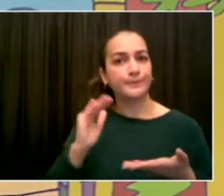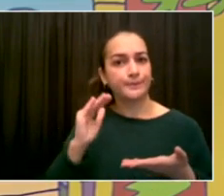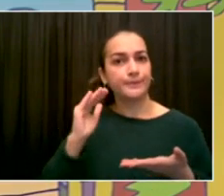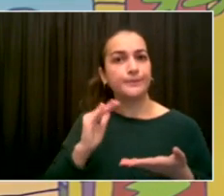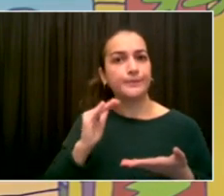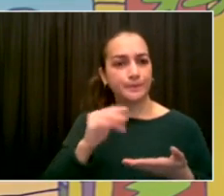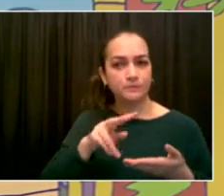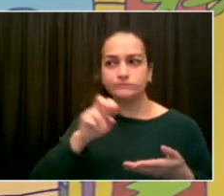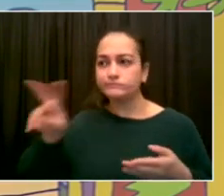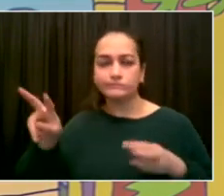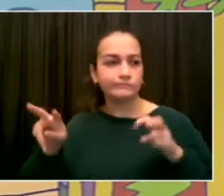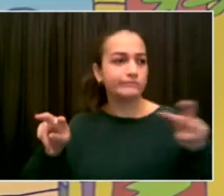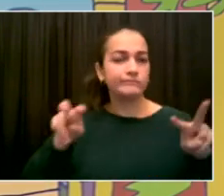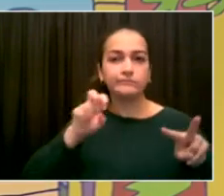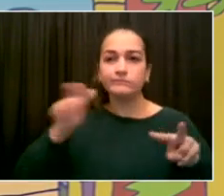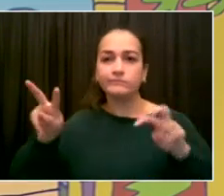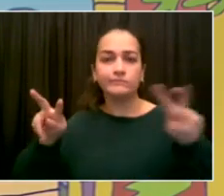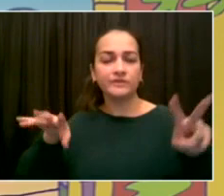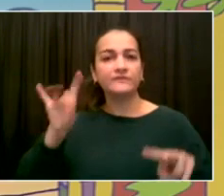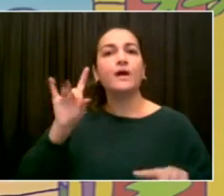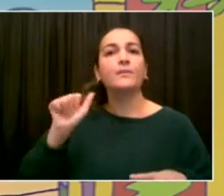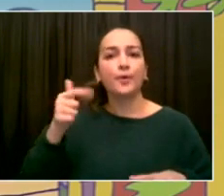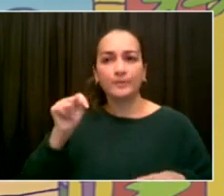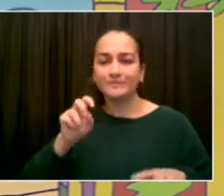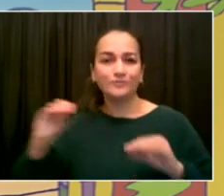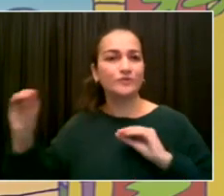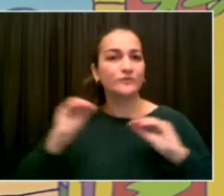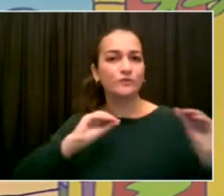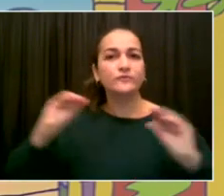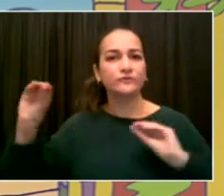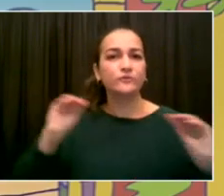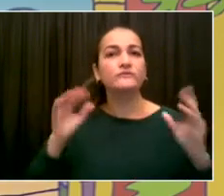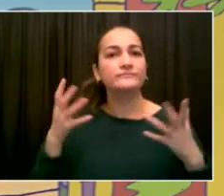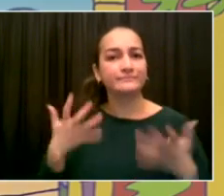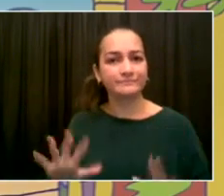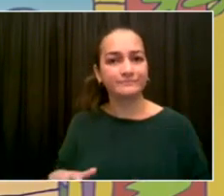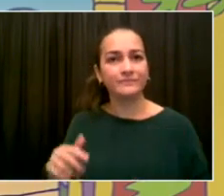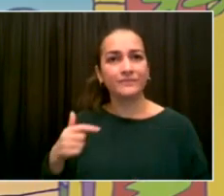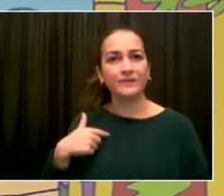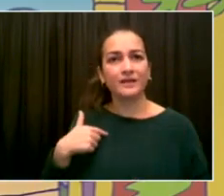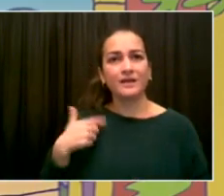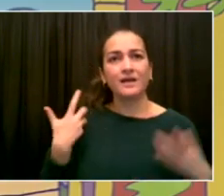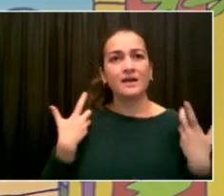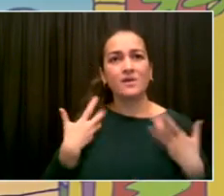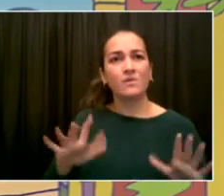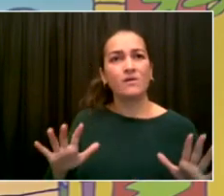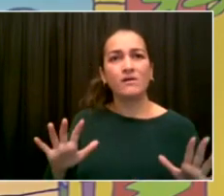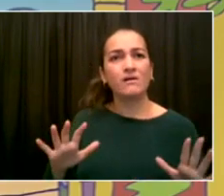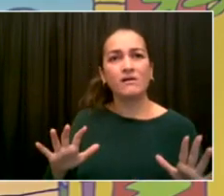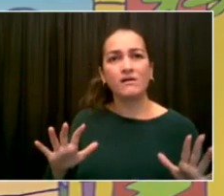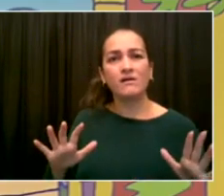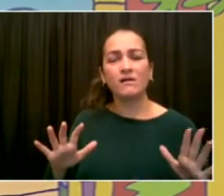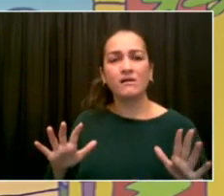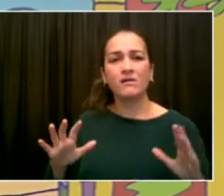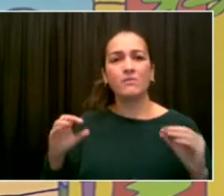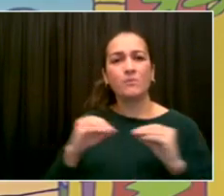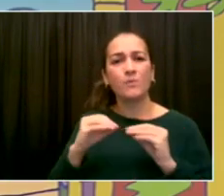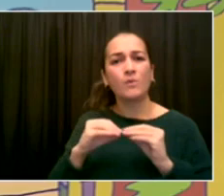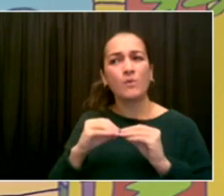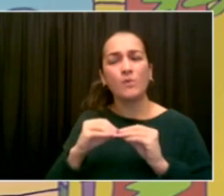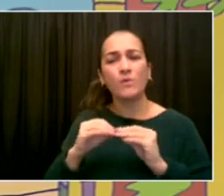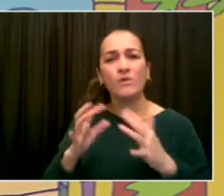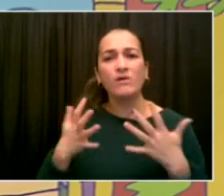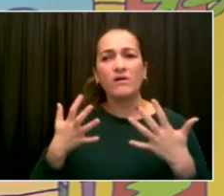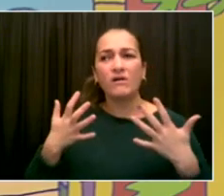many more people than we'd want it to be, but I believe it's around 45,000 people in shelter right now. That is less, substantially less than when I